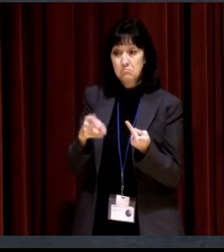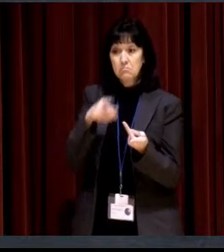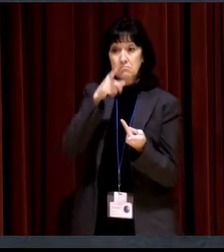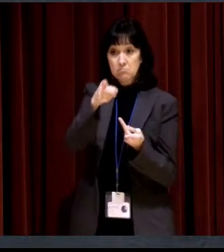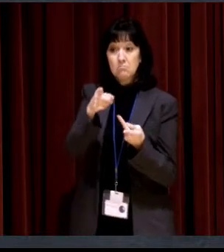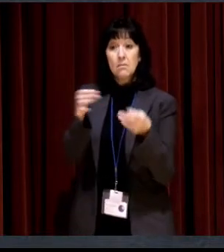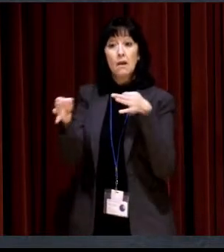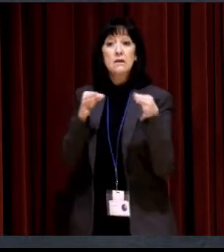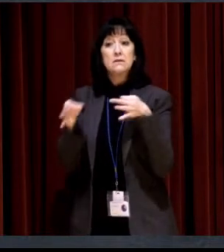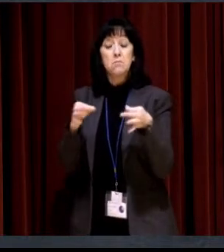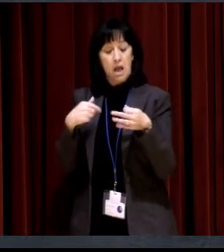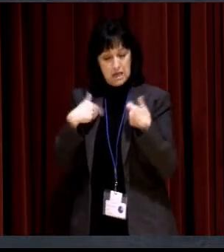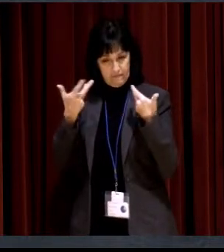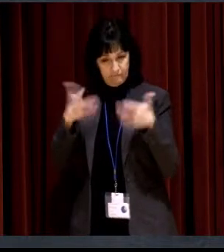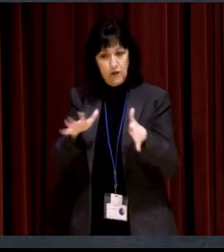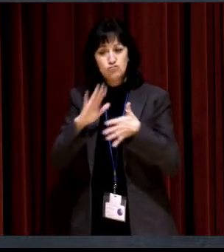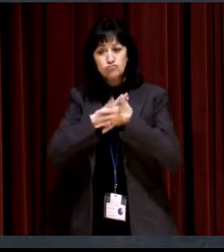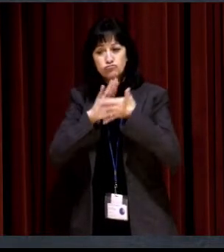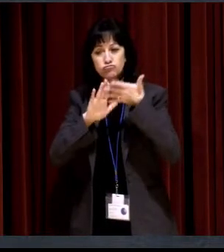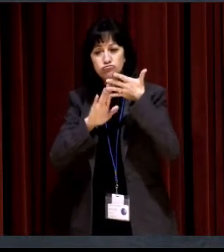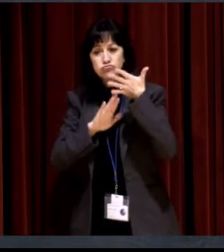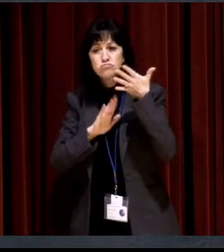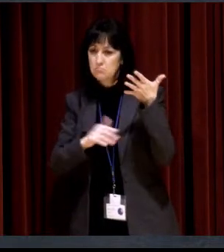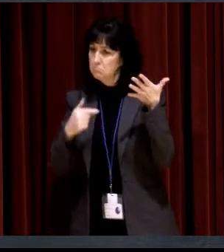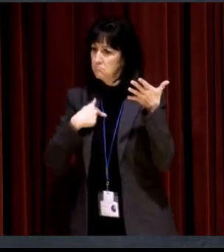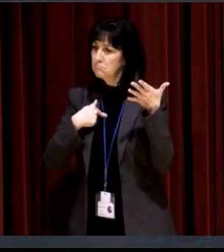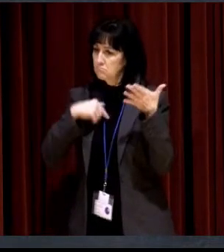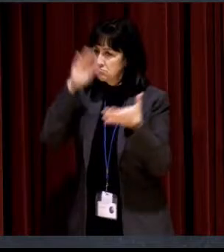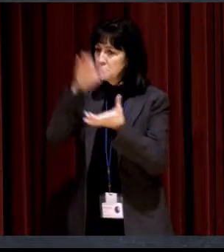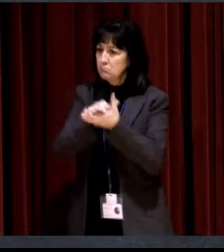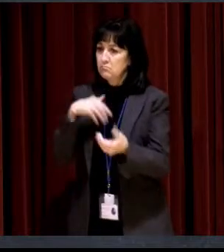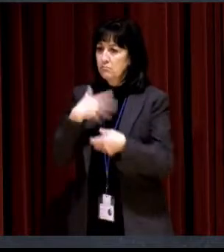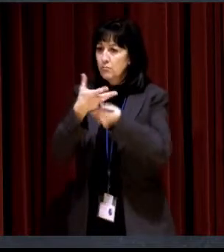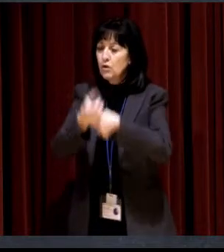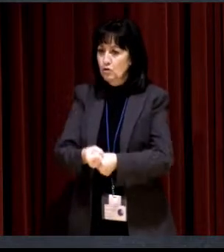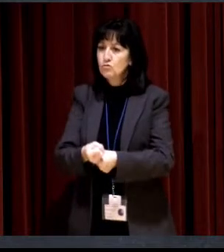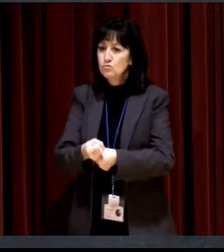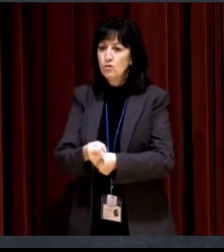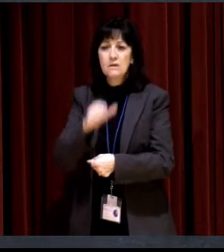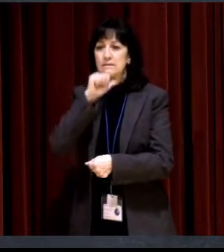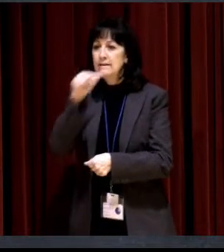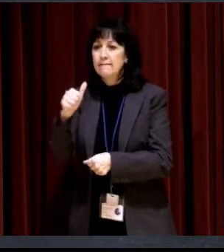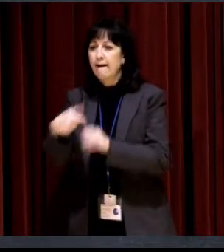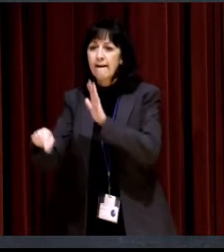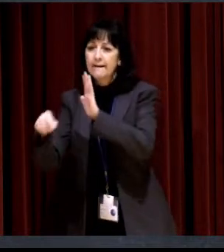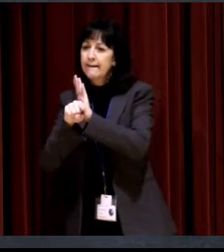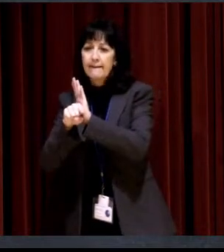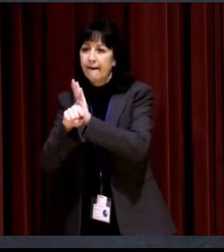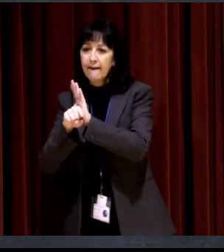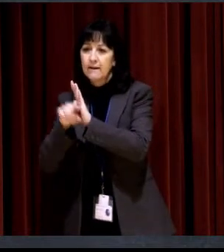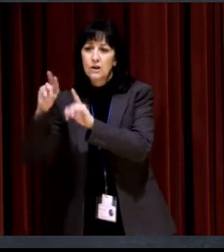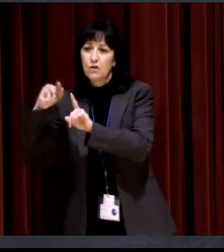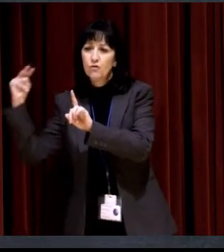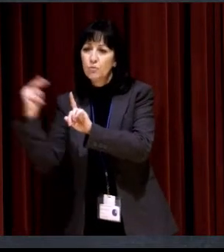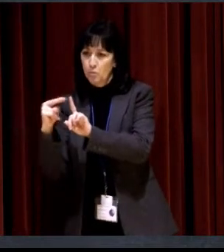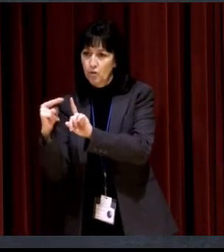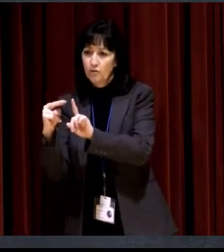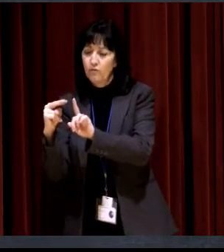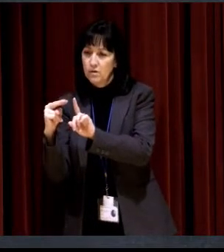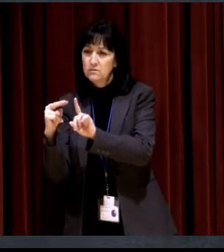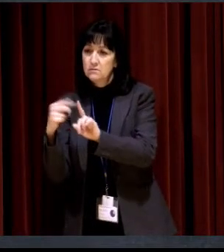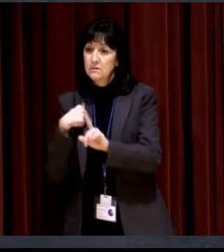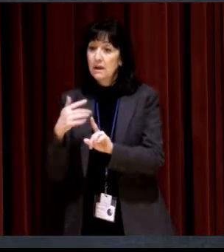happening. So I think that instead of putting a negative spin on it and we're doing extra, I would argue that that's what it should look